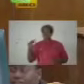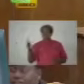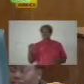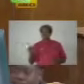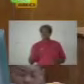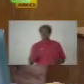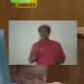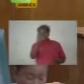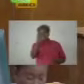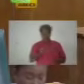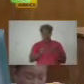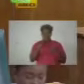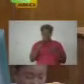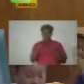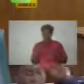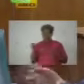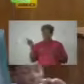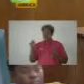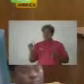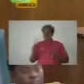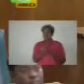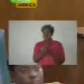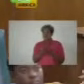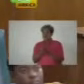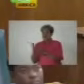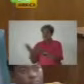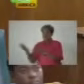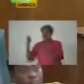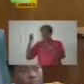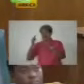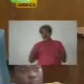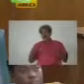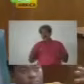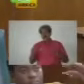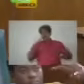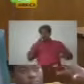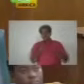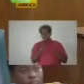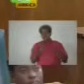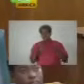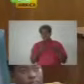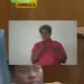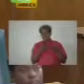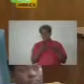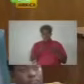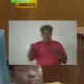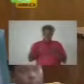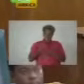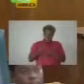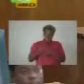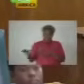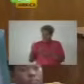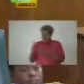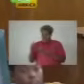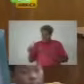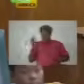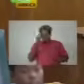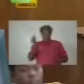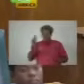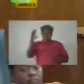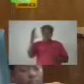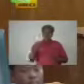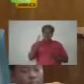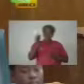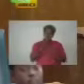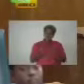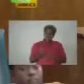zones, where the parking lots, etc., that were within commercial spaces and therefore created less